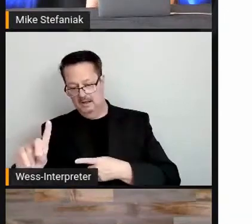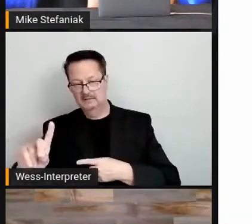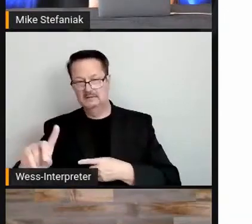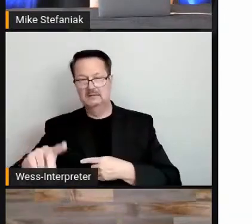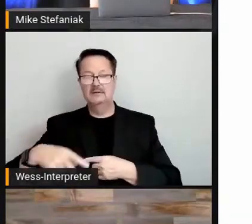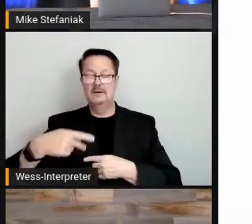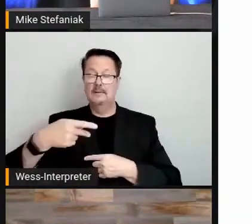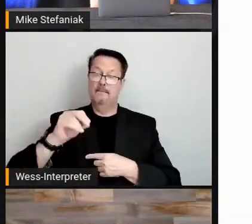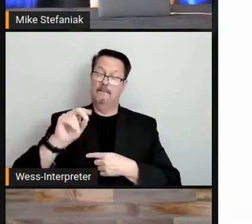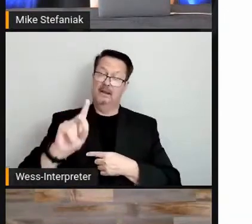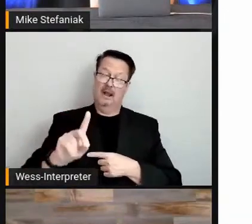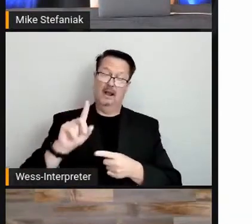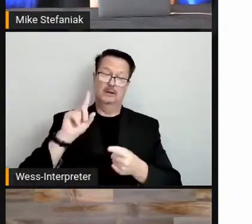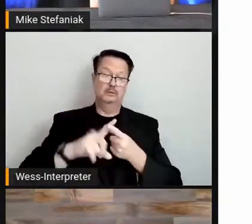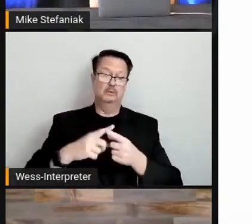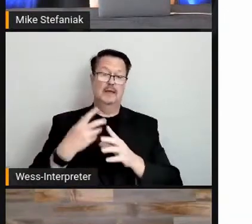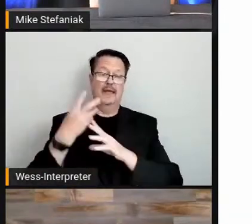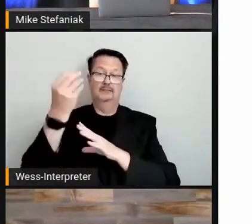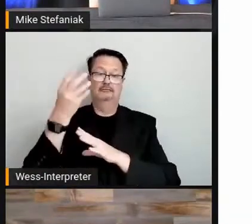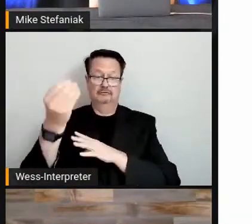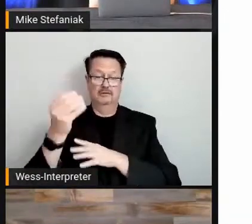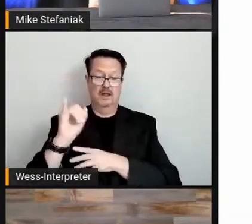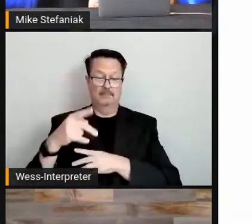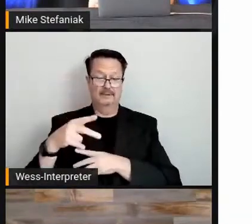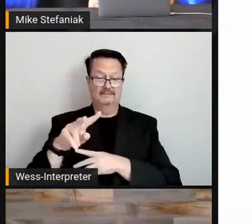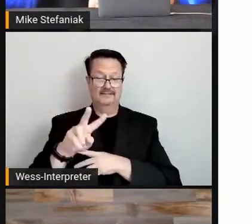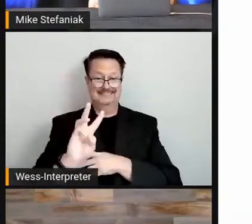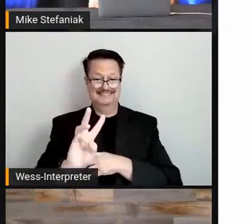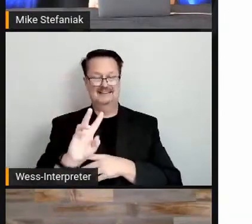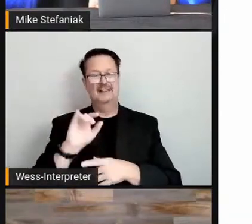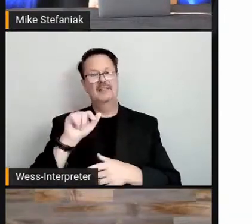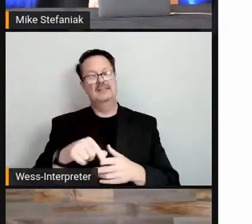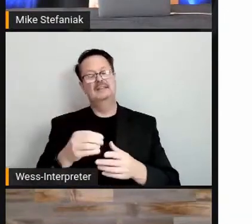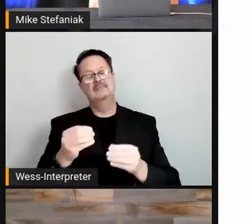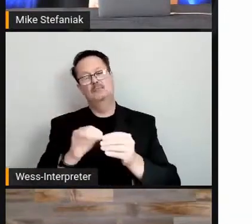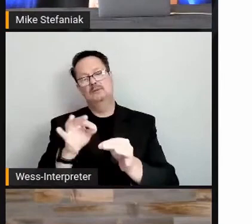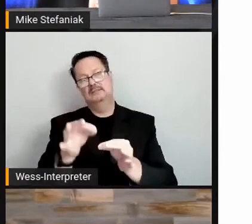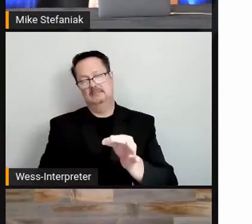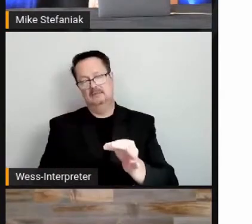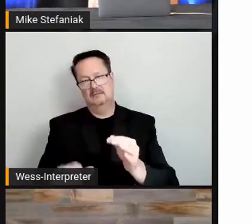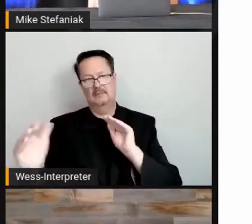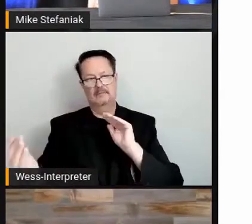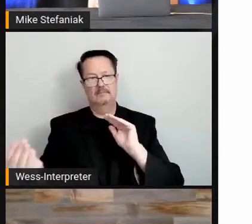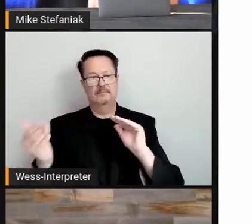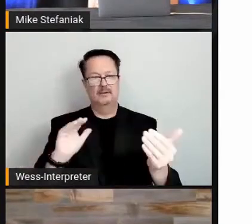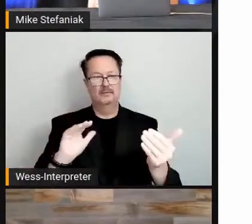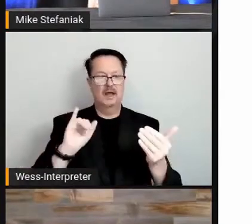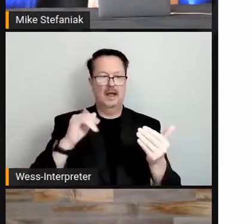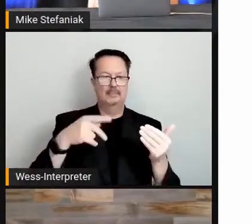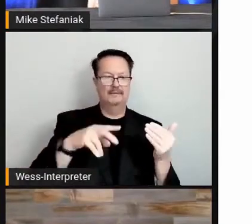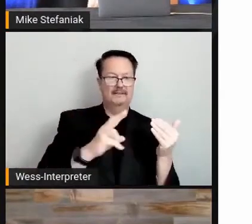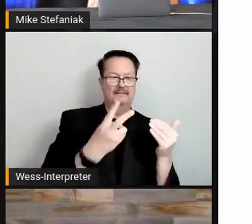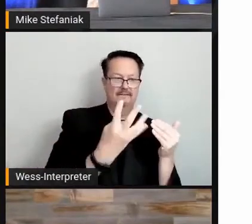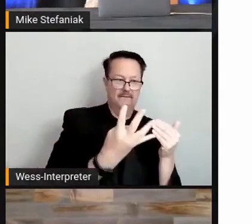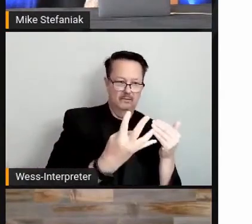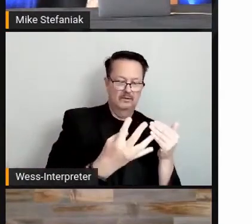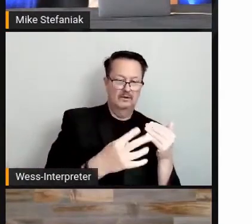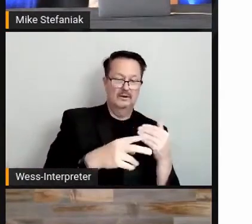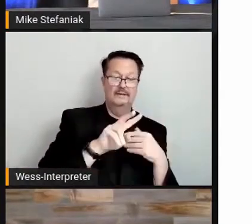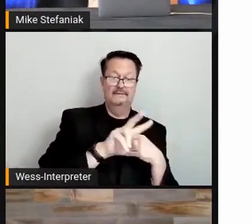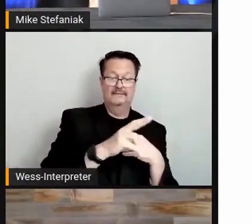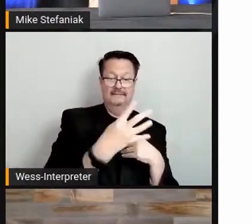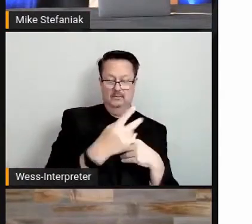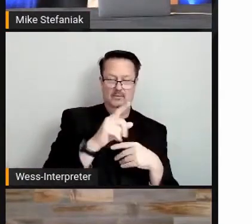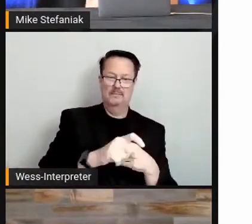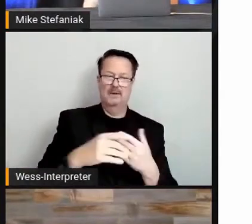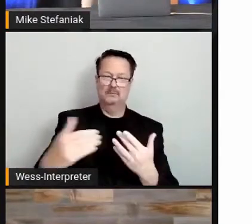Pod to external IPv6. This is where it's much simplified compared to v4. In v4, you have to route through a